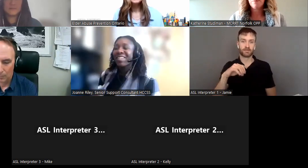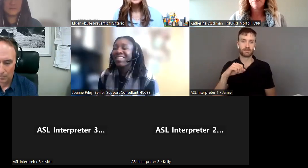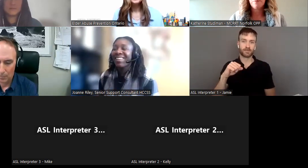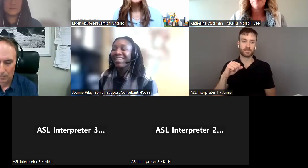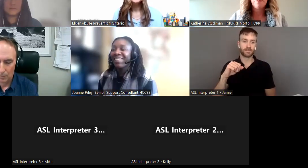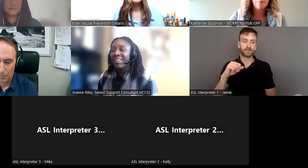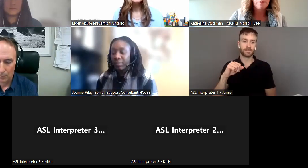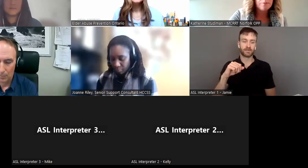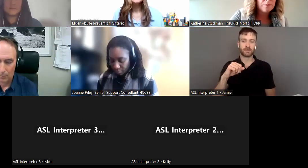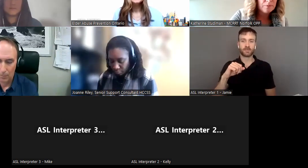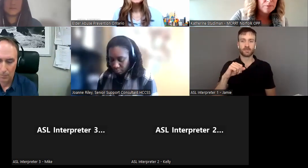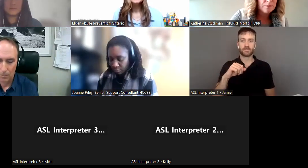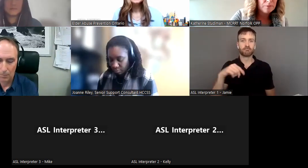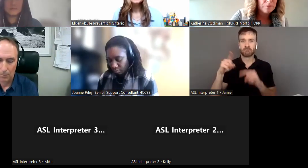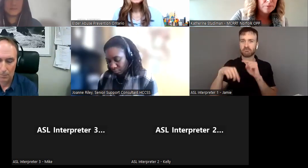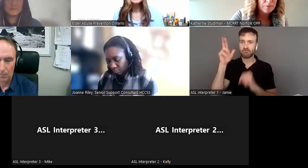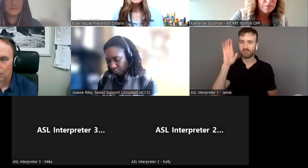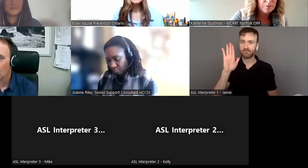Oh, I can't hear you, Joanne.